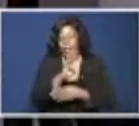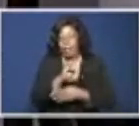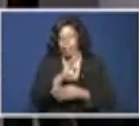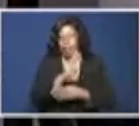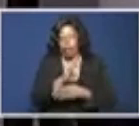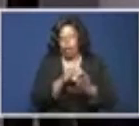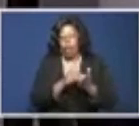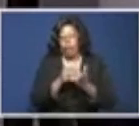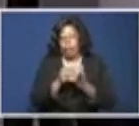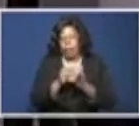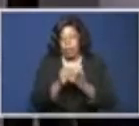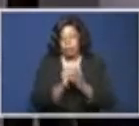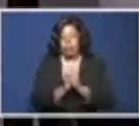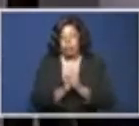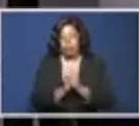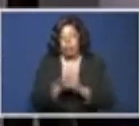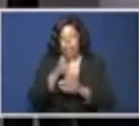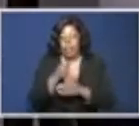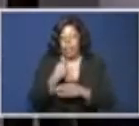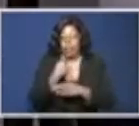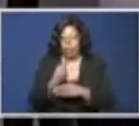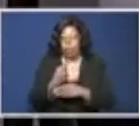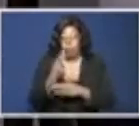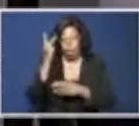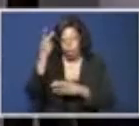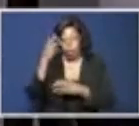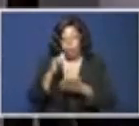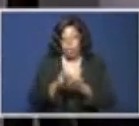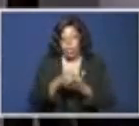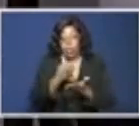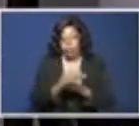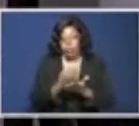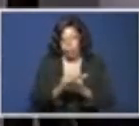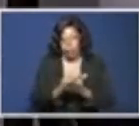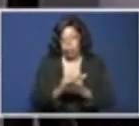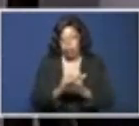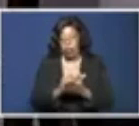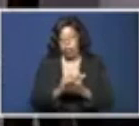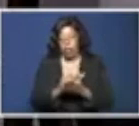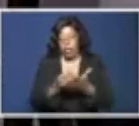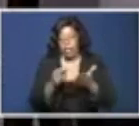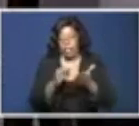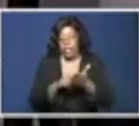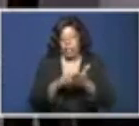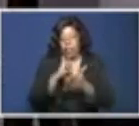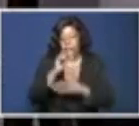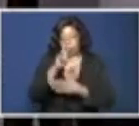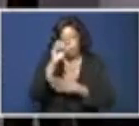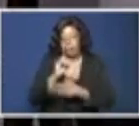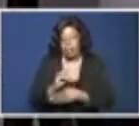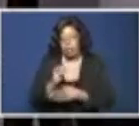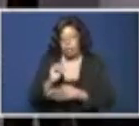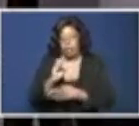$564 million. They told Parliament the fiscal deficit would be 3% of